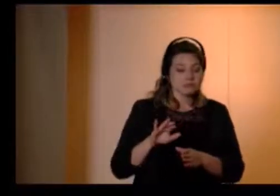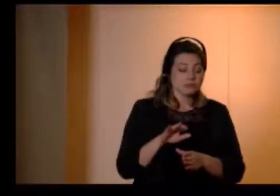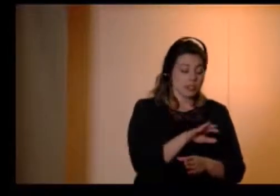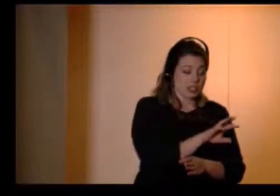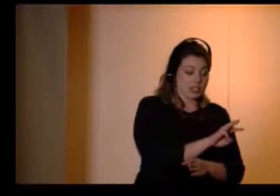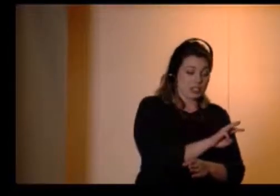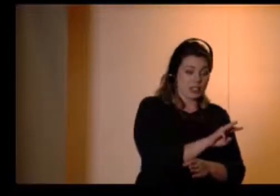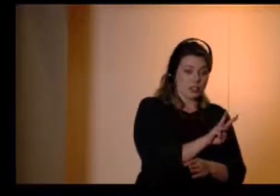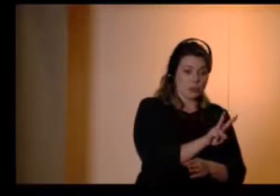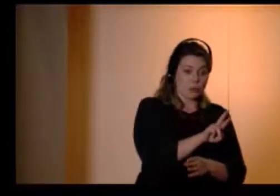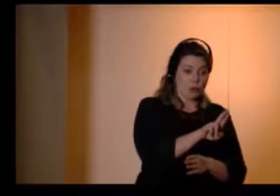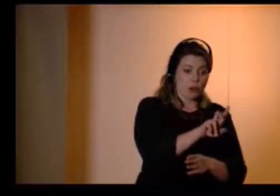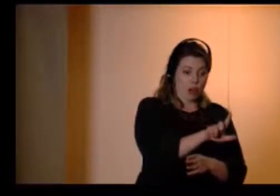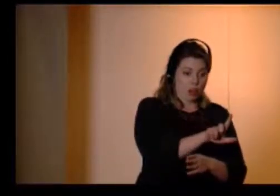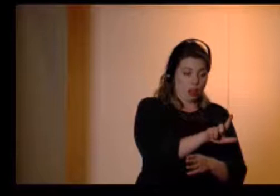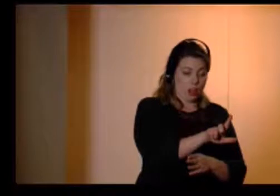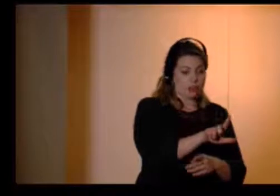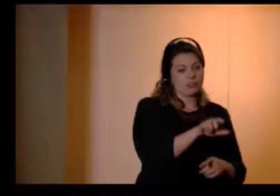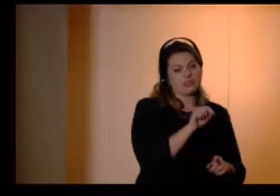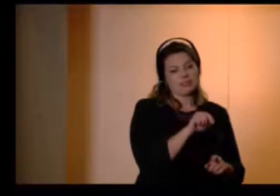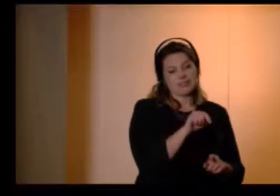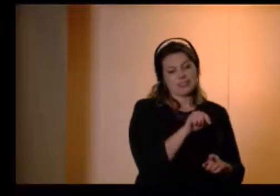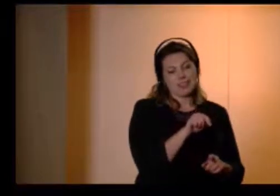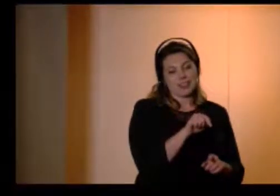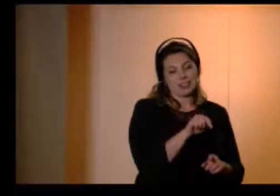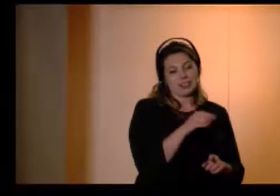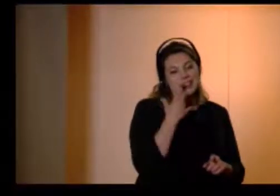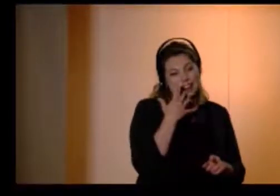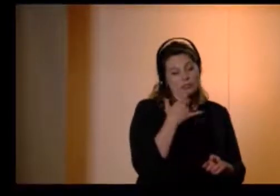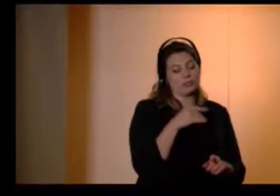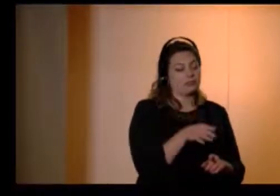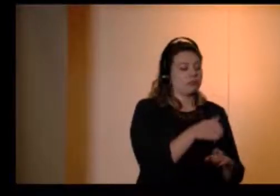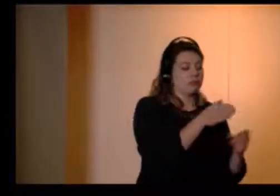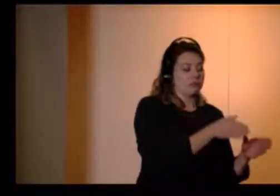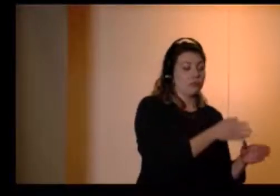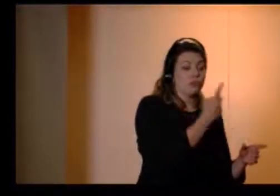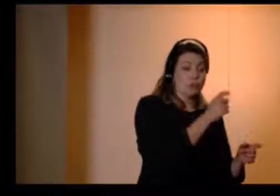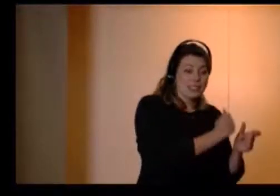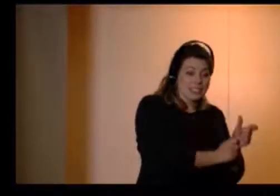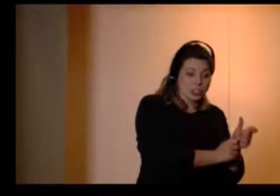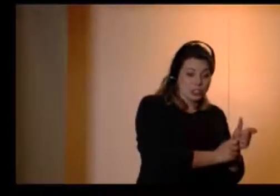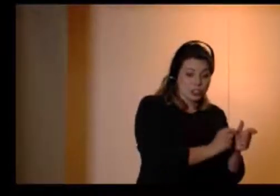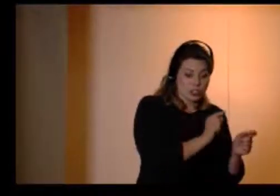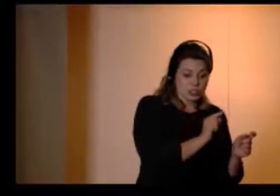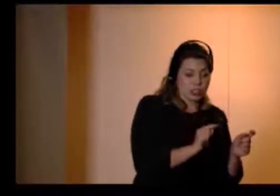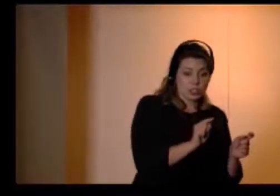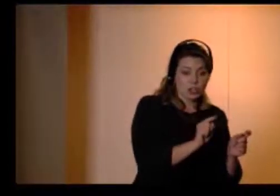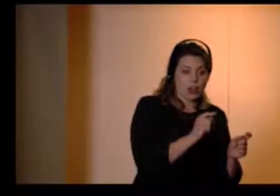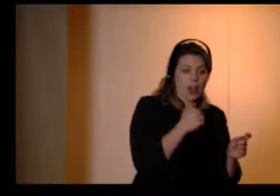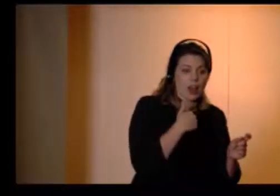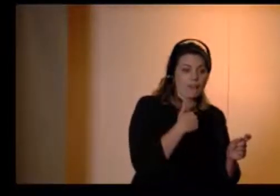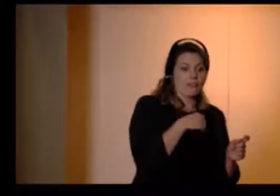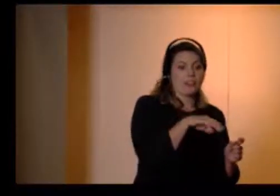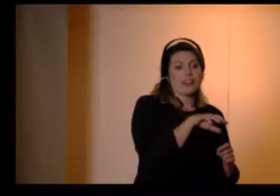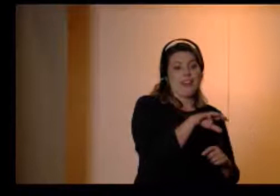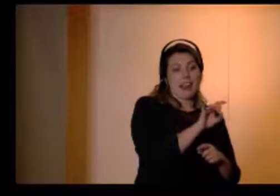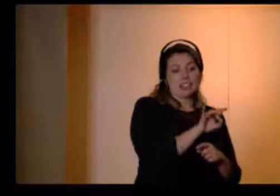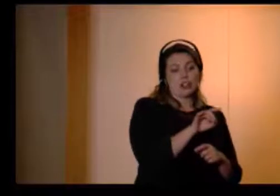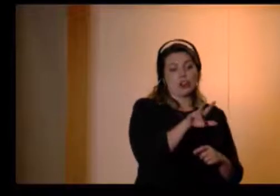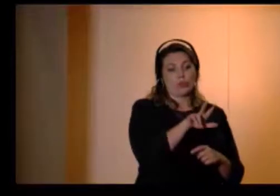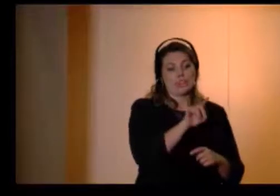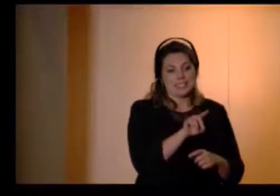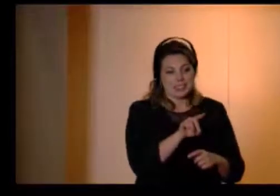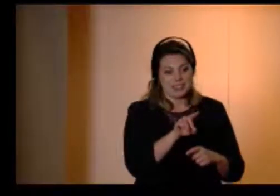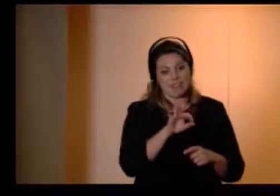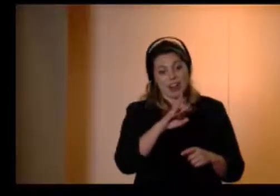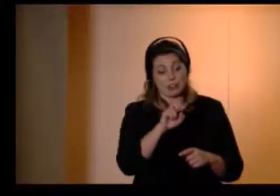6 WRL, which are the color. And then for each of those, there are 8 X3D files. X3D files